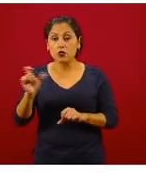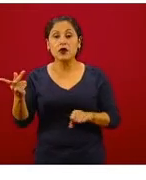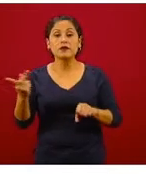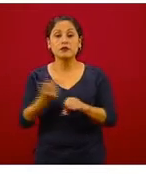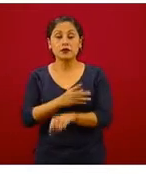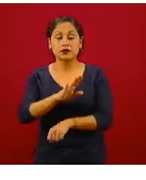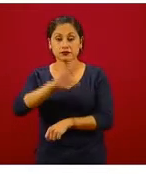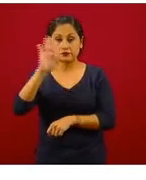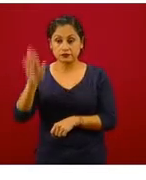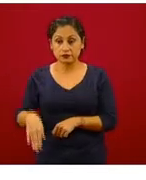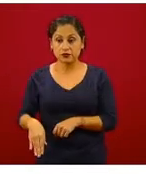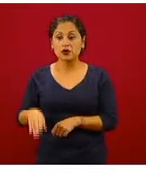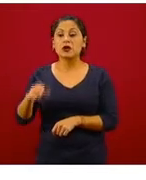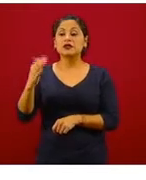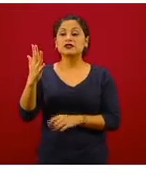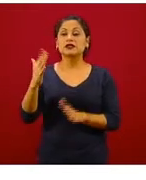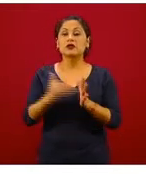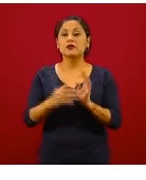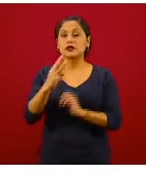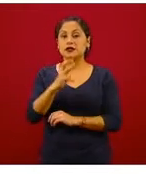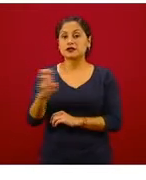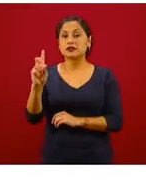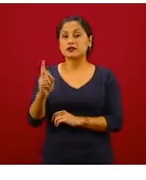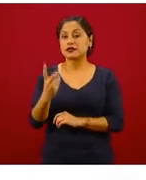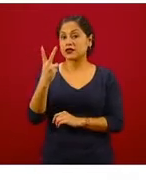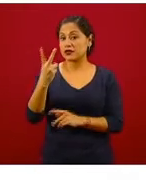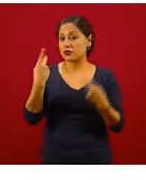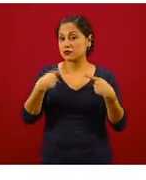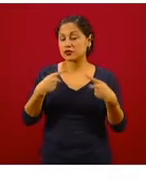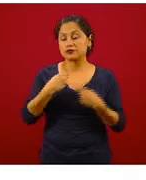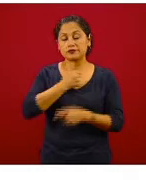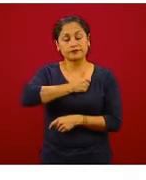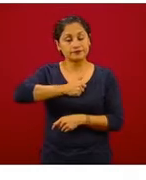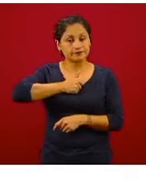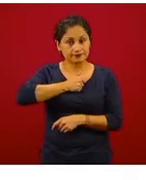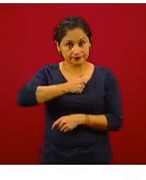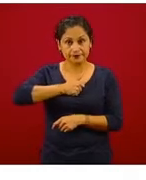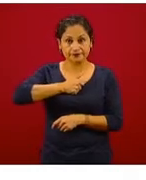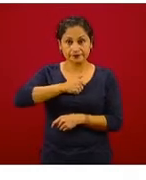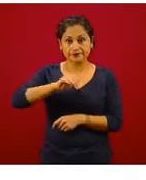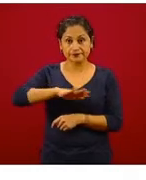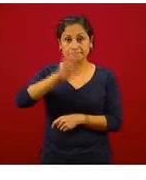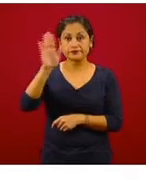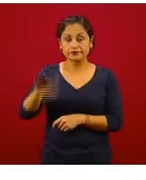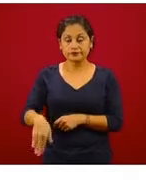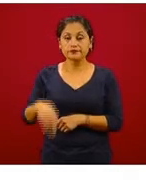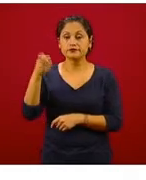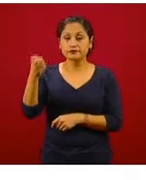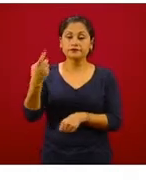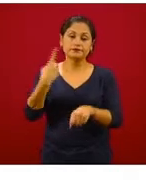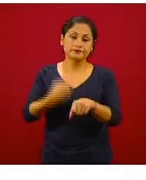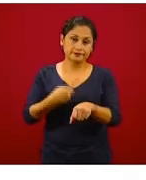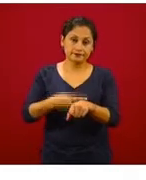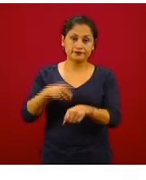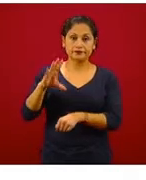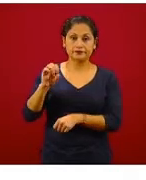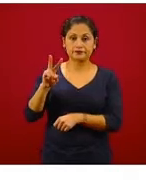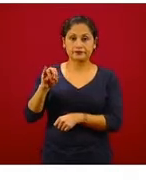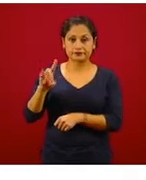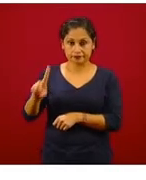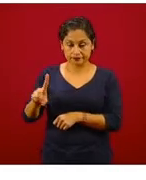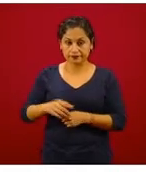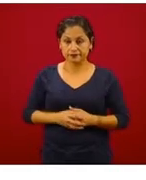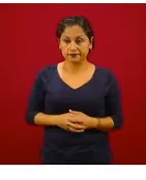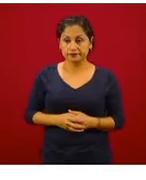and this is for the 5,332 people who very unfortunately lost their lives, but we see that